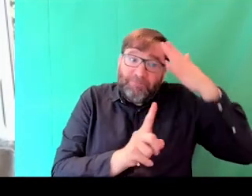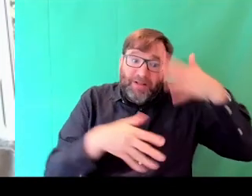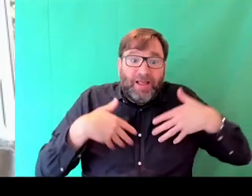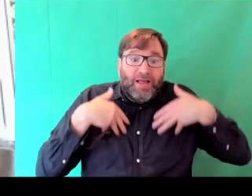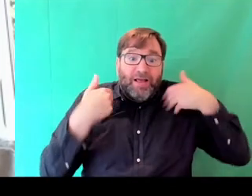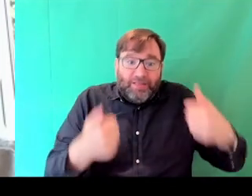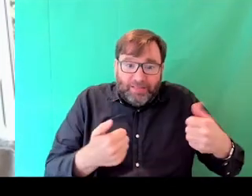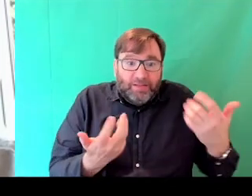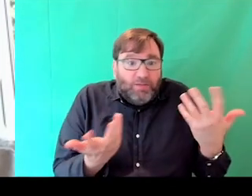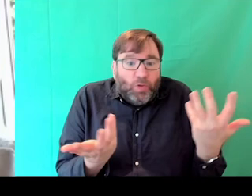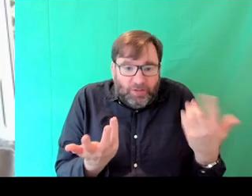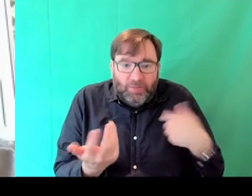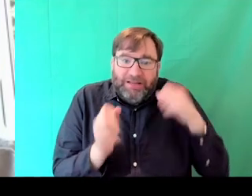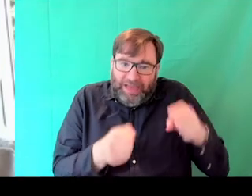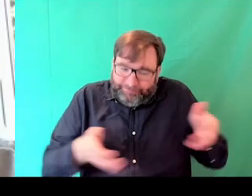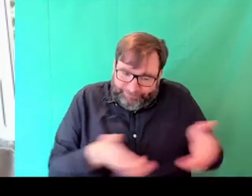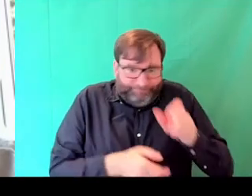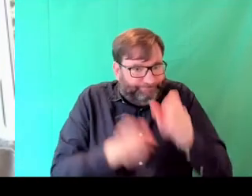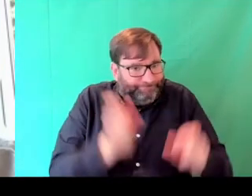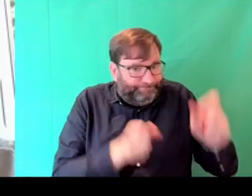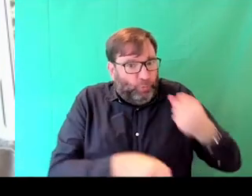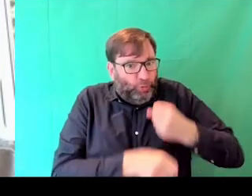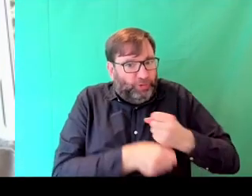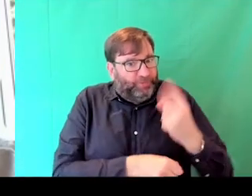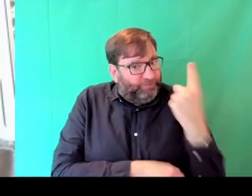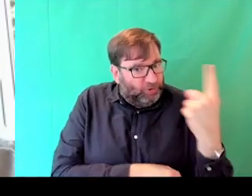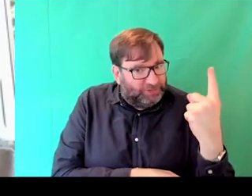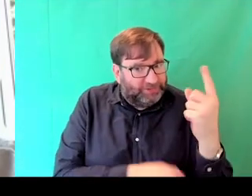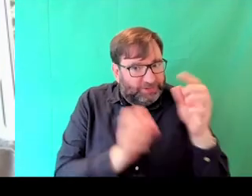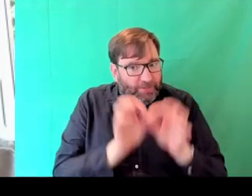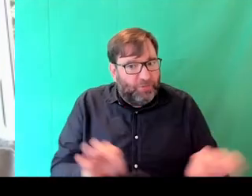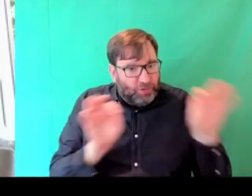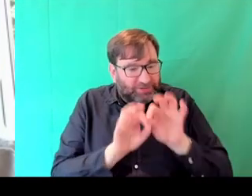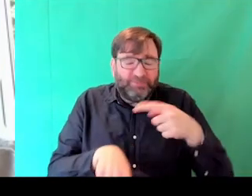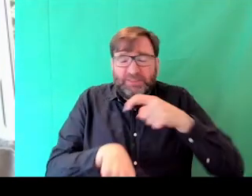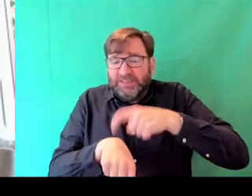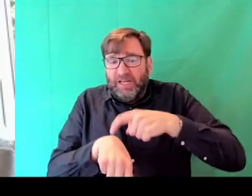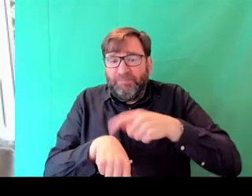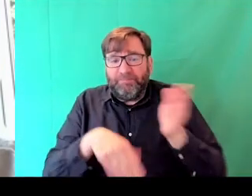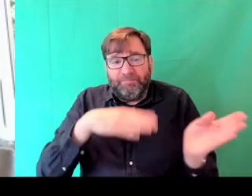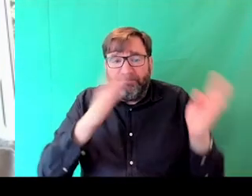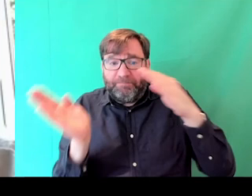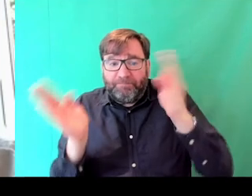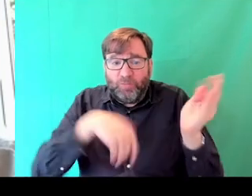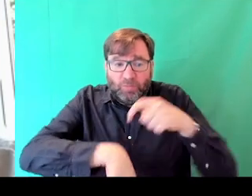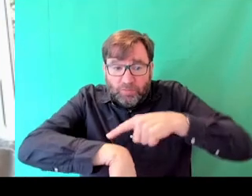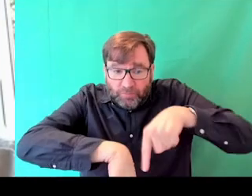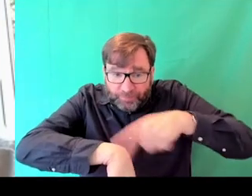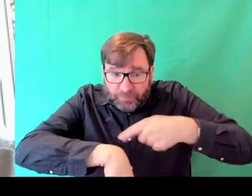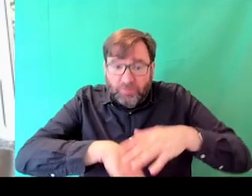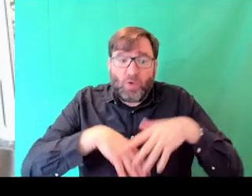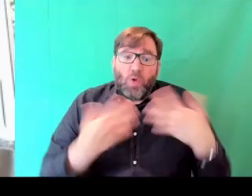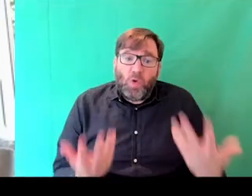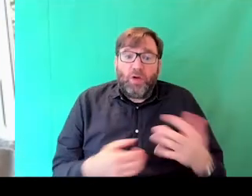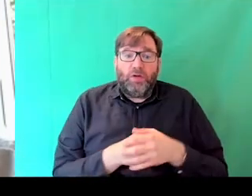days, employee assistance programs, all of these materials have kind of been put at our disposal just to make sure that